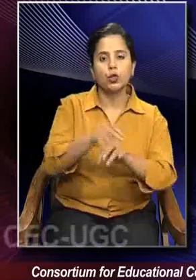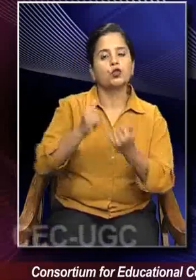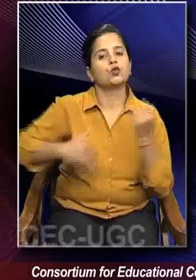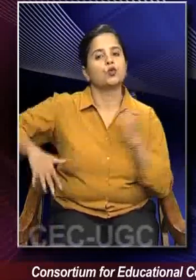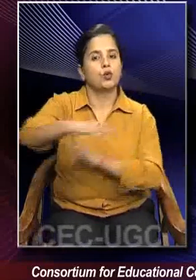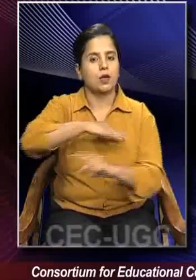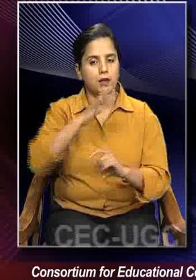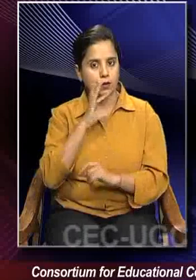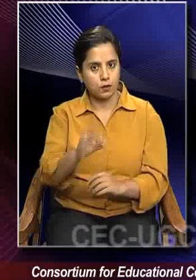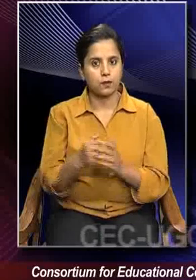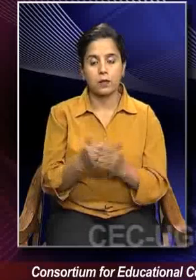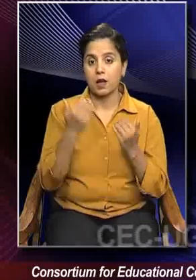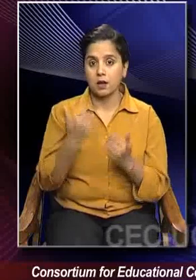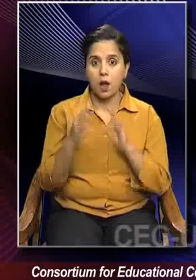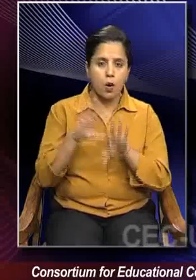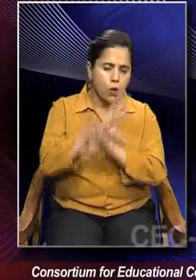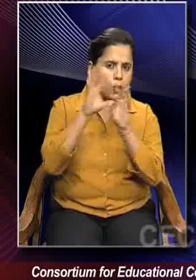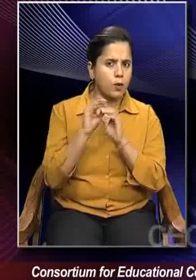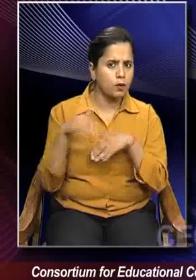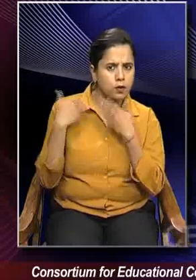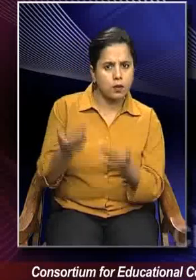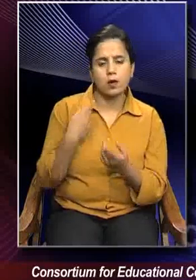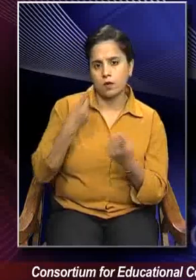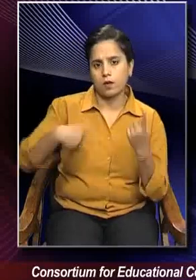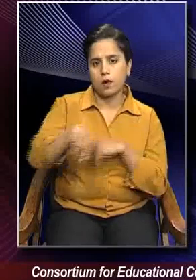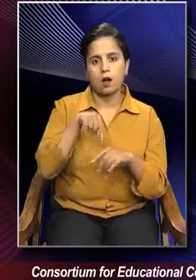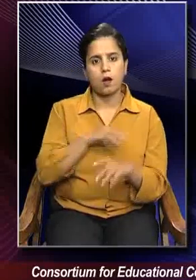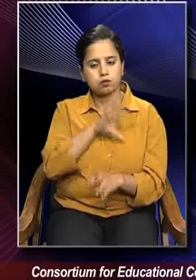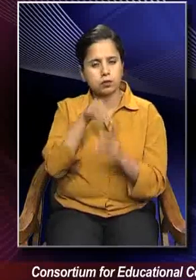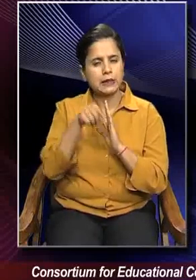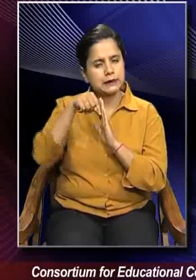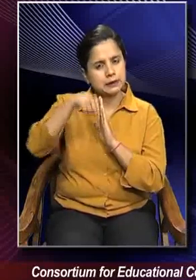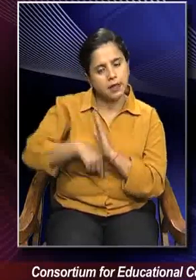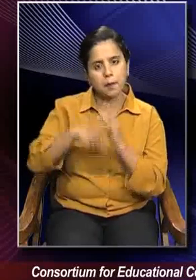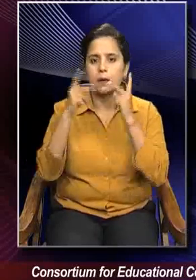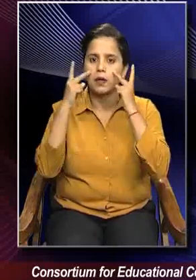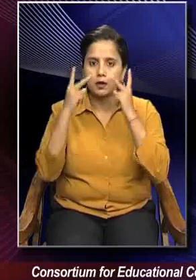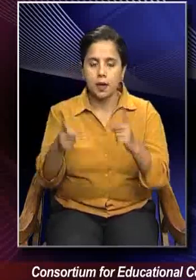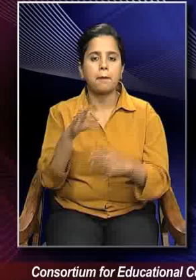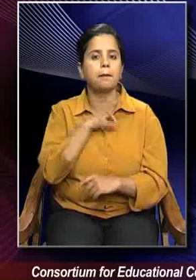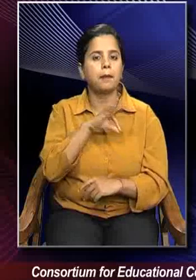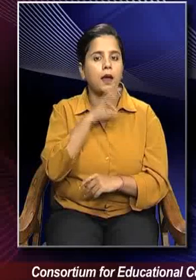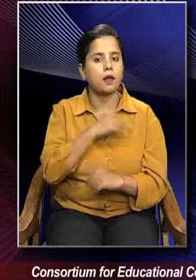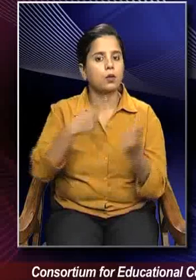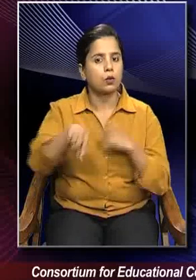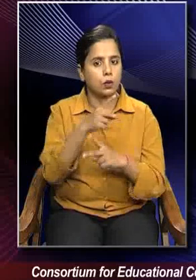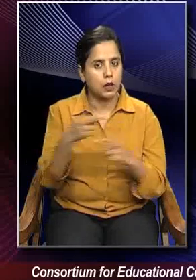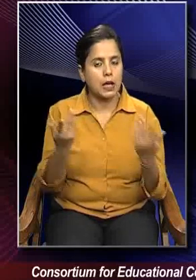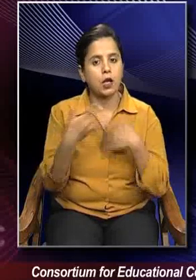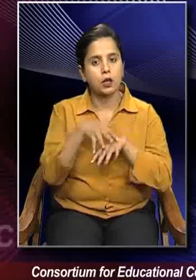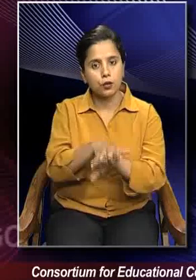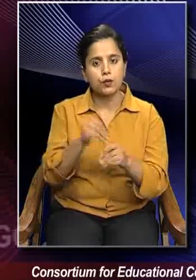society. Now, throughout this, we will dwell deeper into the benefits of